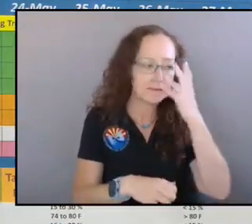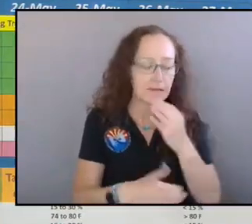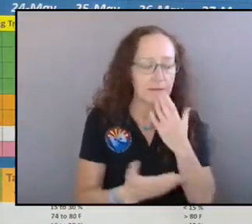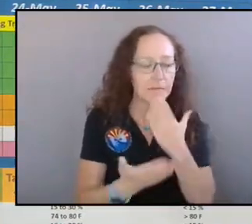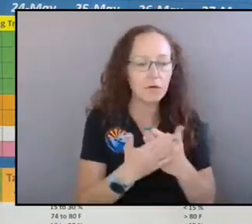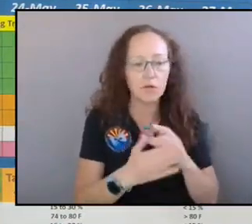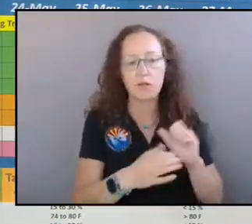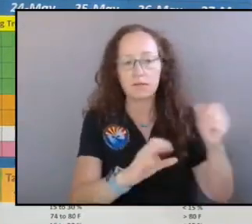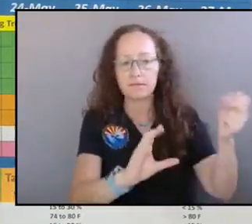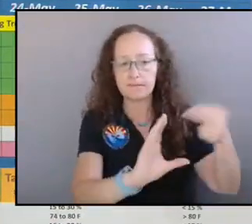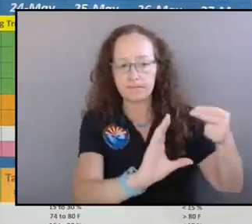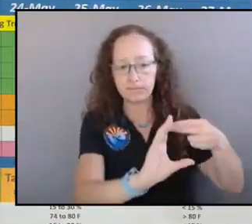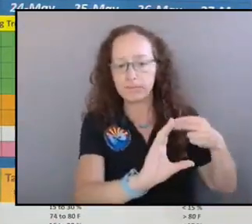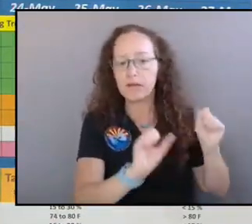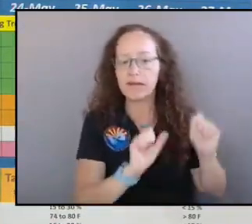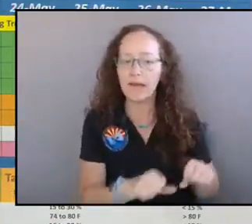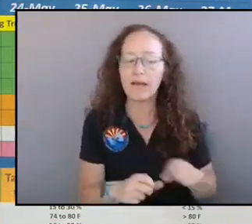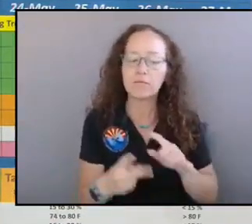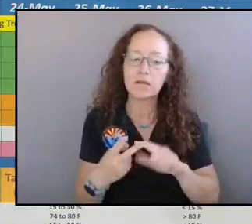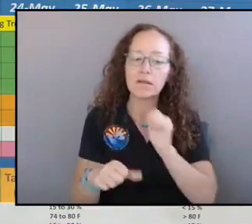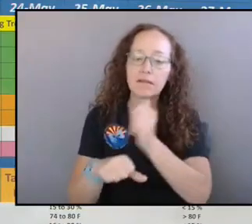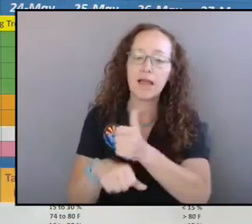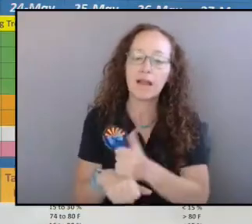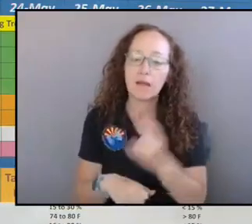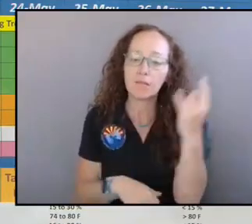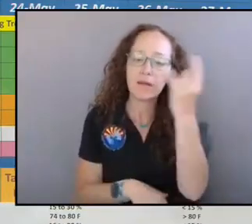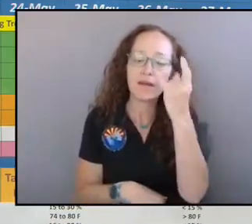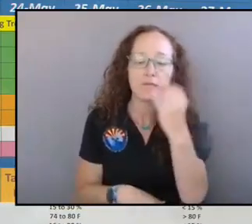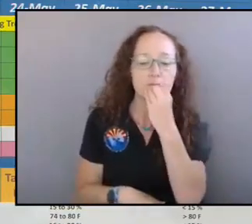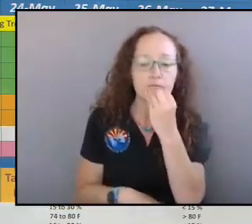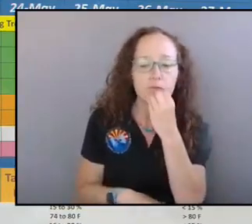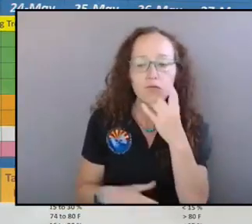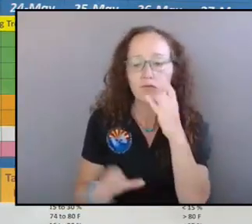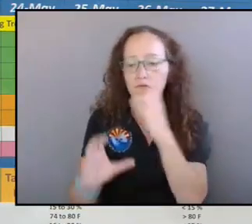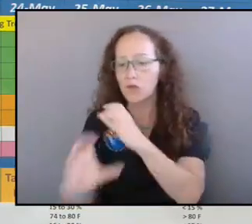trucks, washing stations, portable showers.